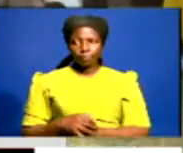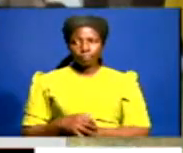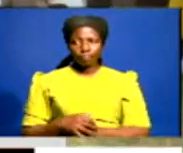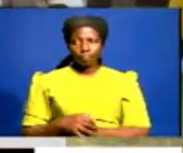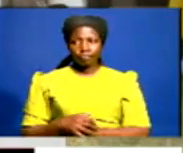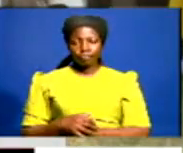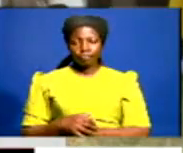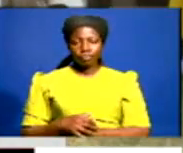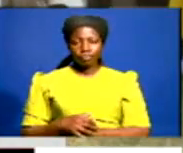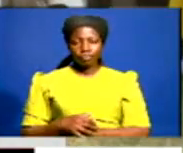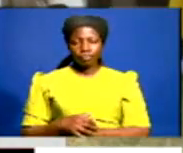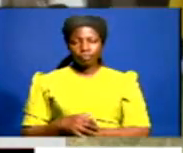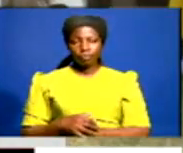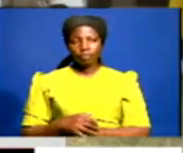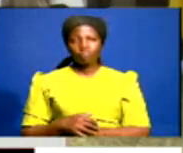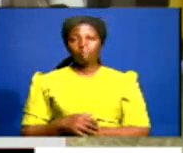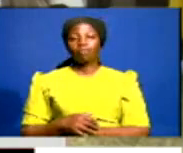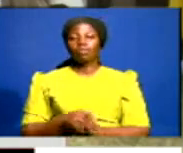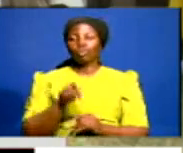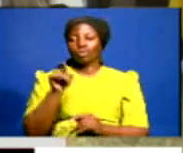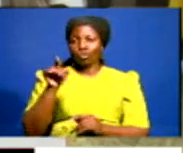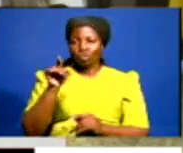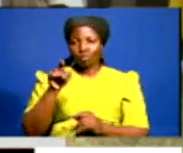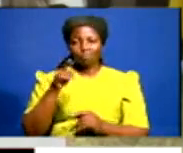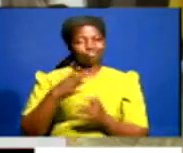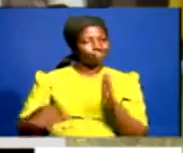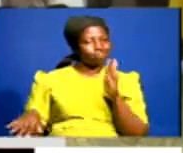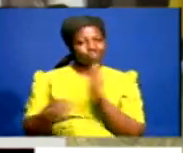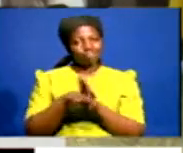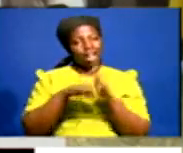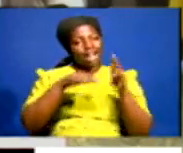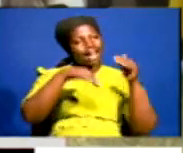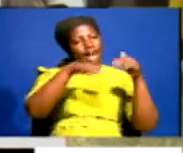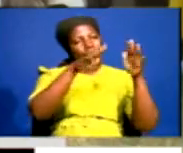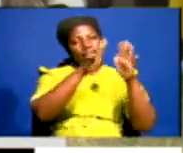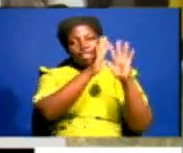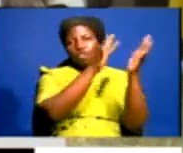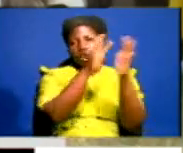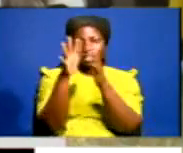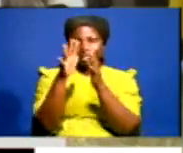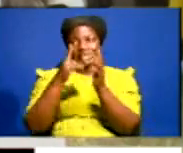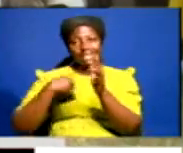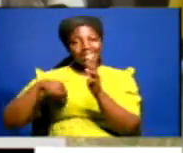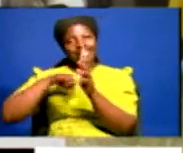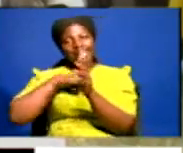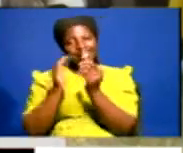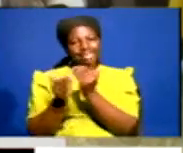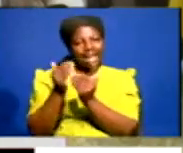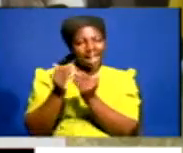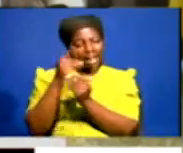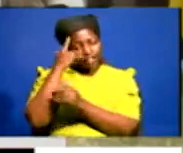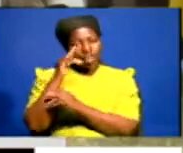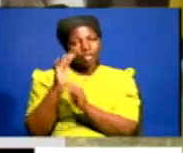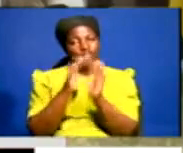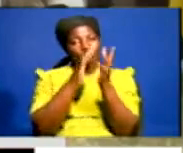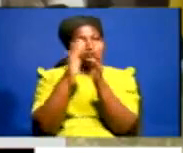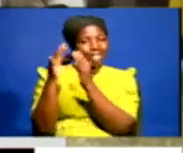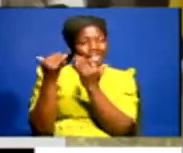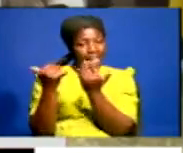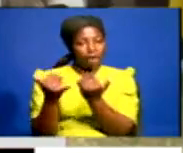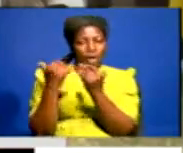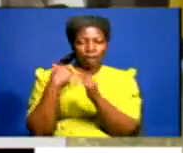Tulifukuzwa hapa msitu huu wa Getundaga na sisi ndio tuliuchunga kabisa. Sasa unapata tuko na Marmanet evictees,